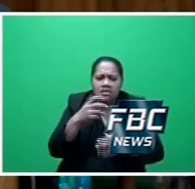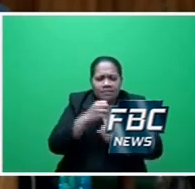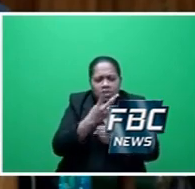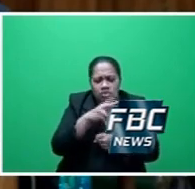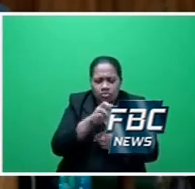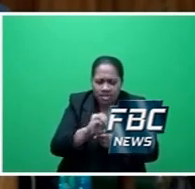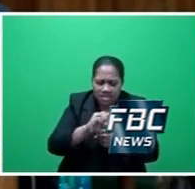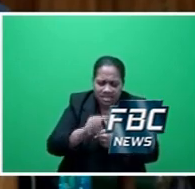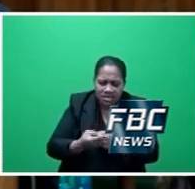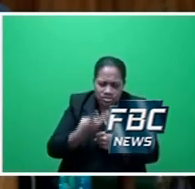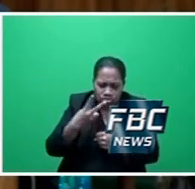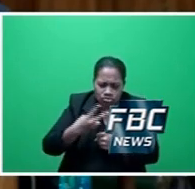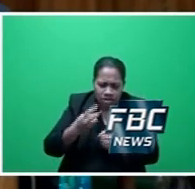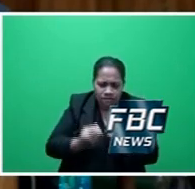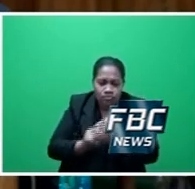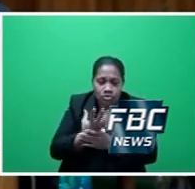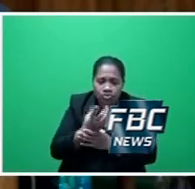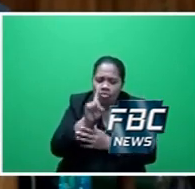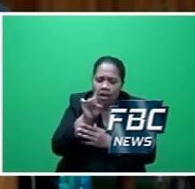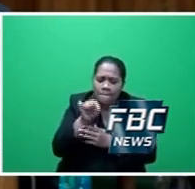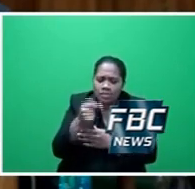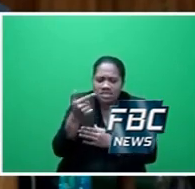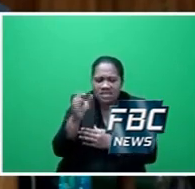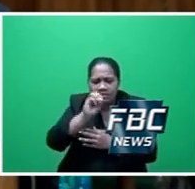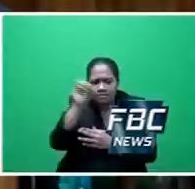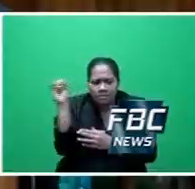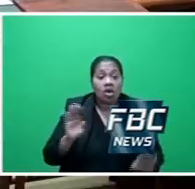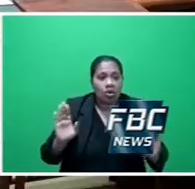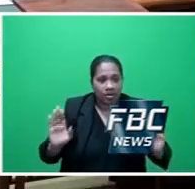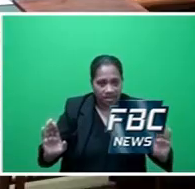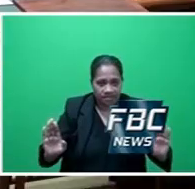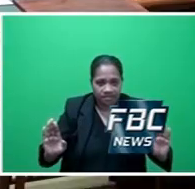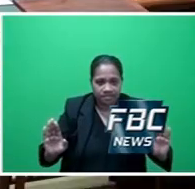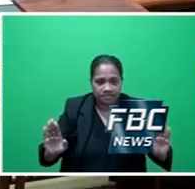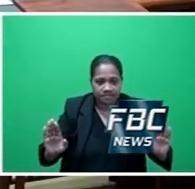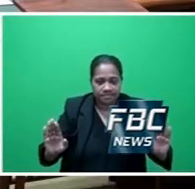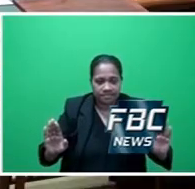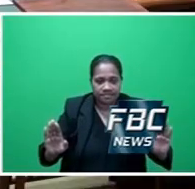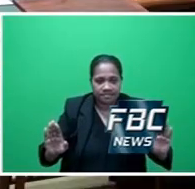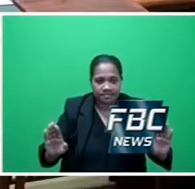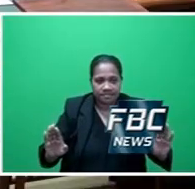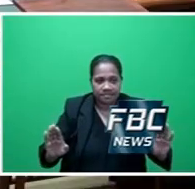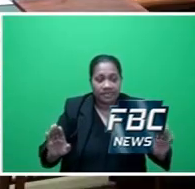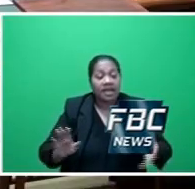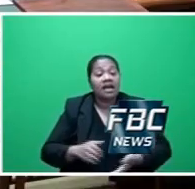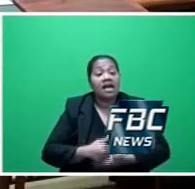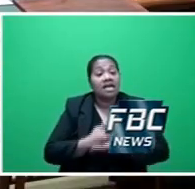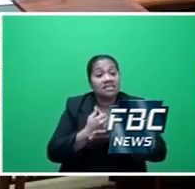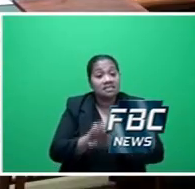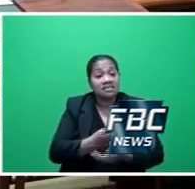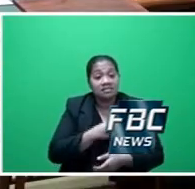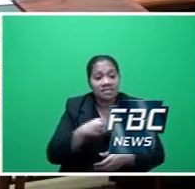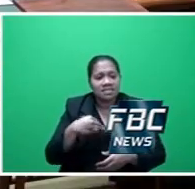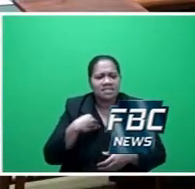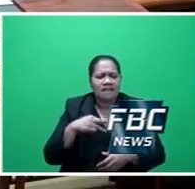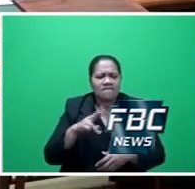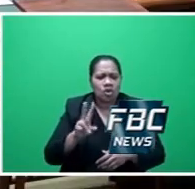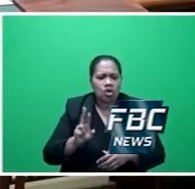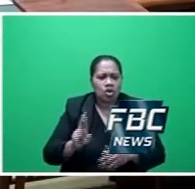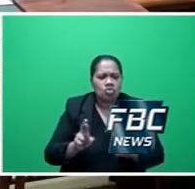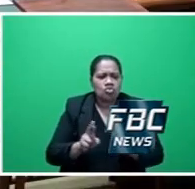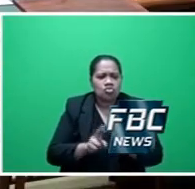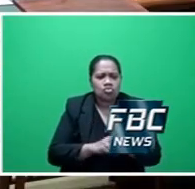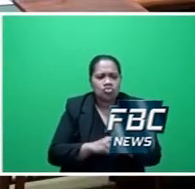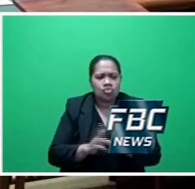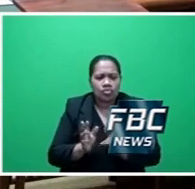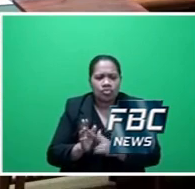2012 growth to 1.7%, when according to AG a growth of 2.2% was announced in the budget. Nothing is